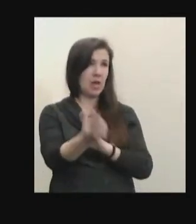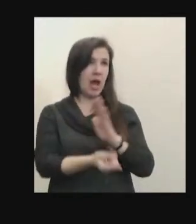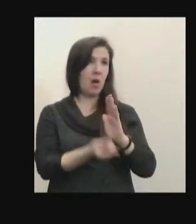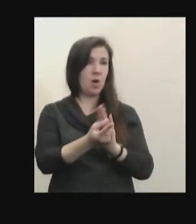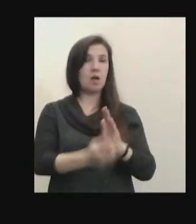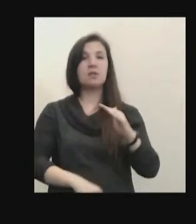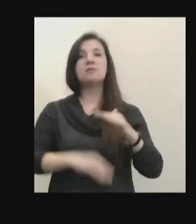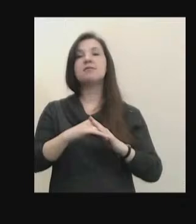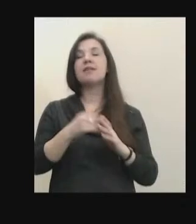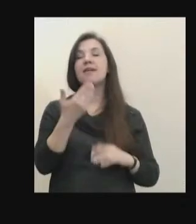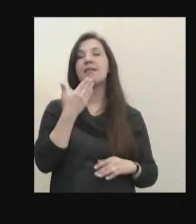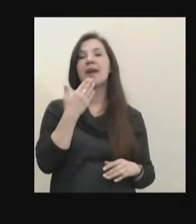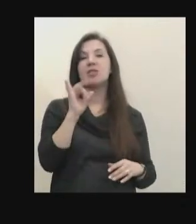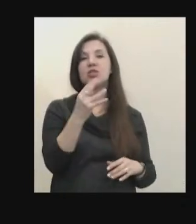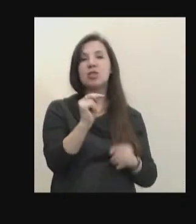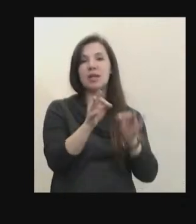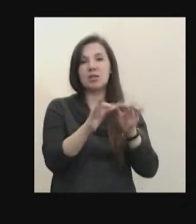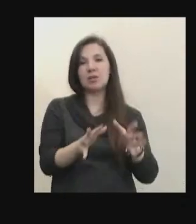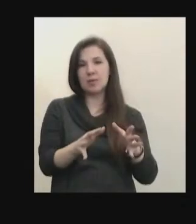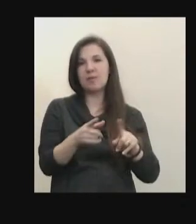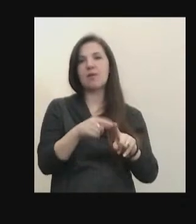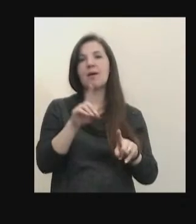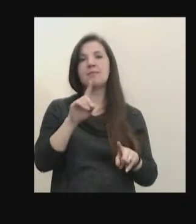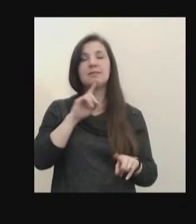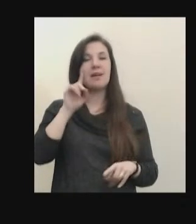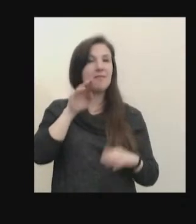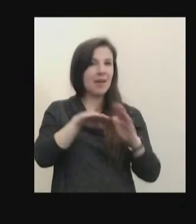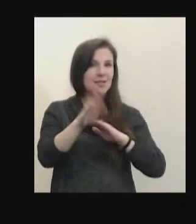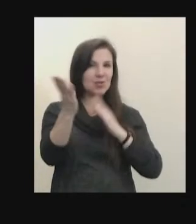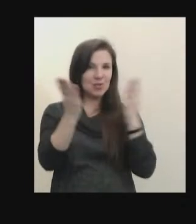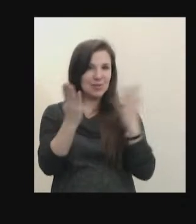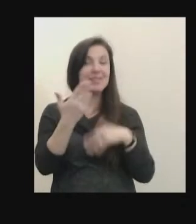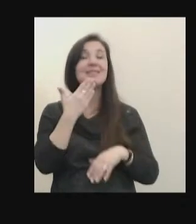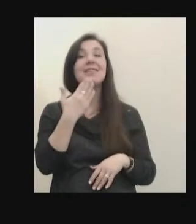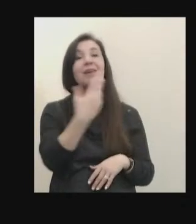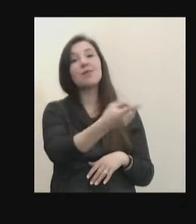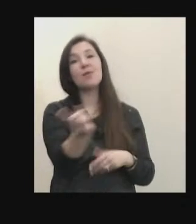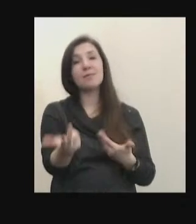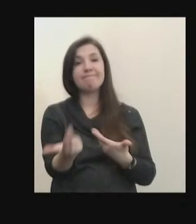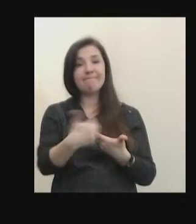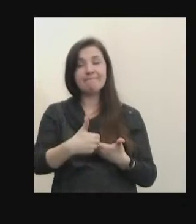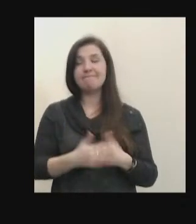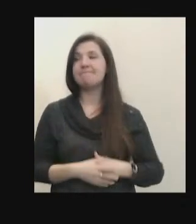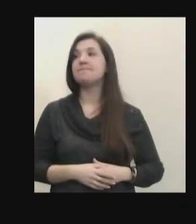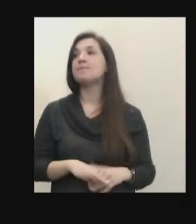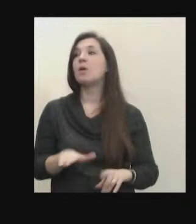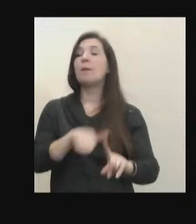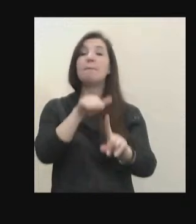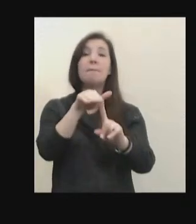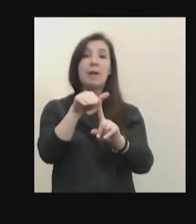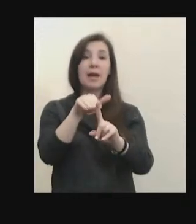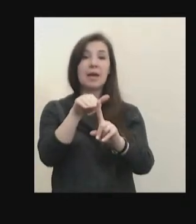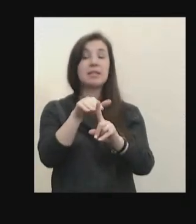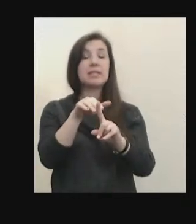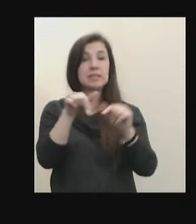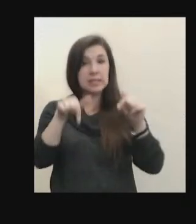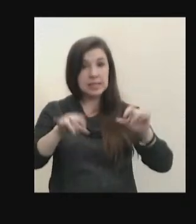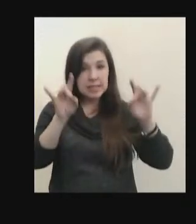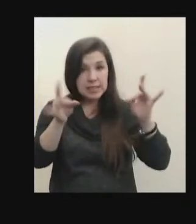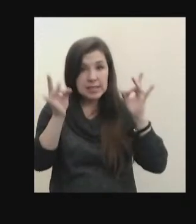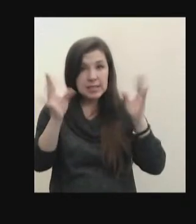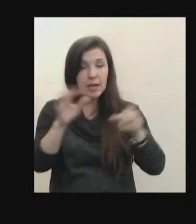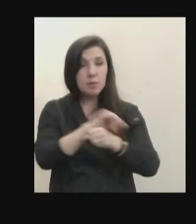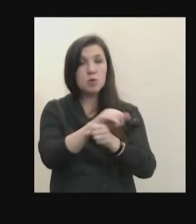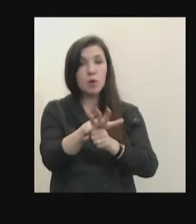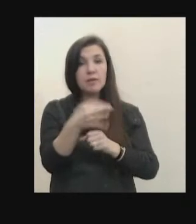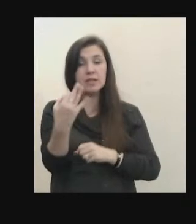Jen from Deaf Access Services. I want to thank you all for participating. I want to remind everybody we are in a terrible COVID-19 situation with